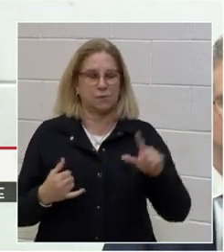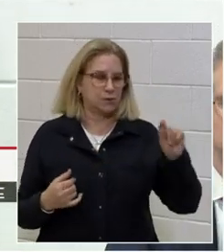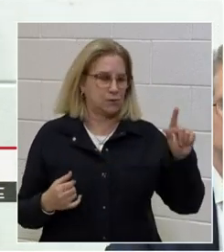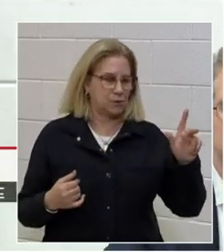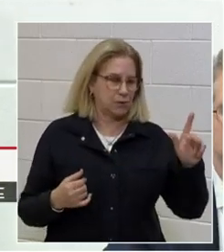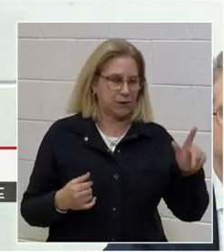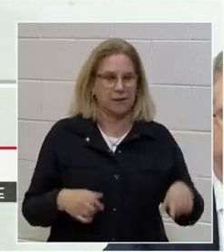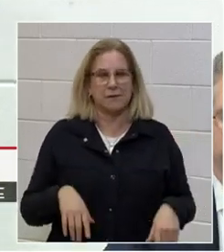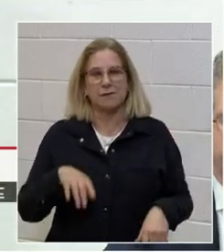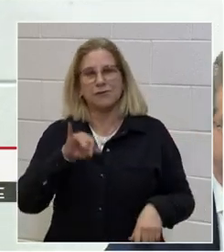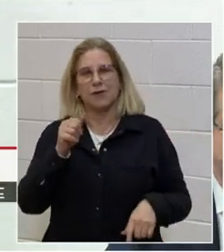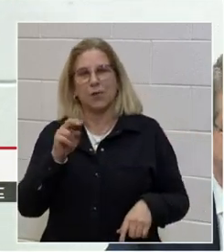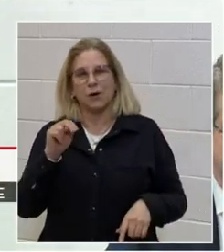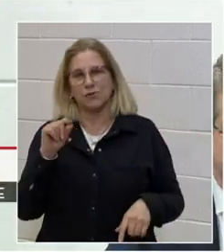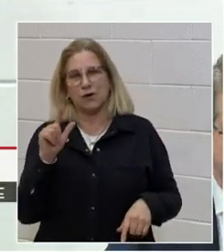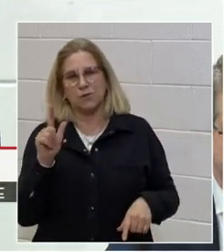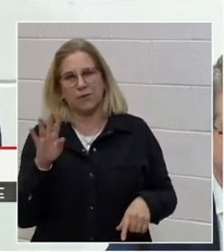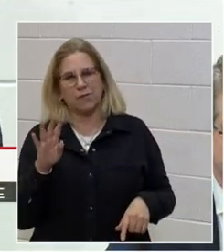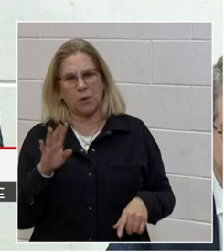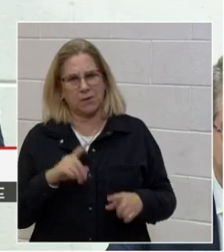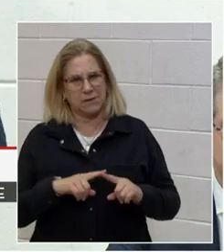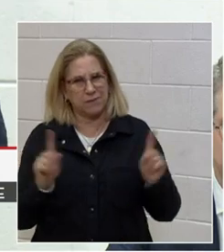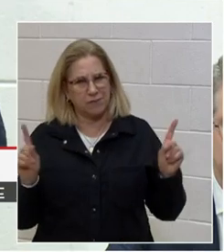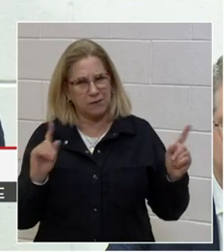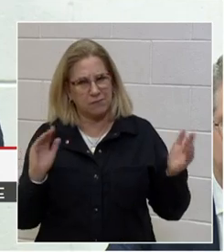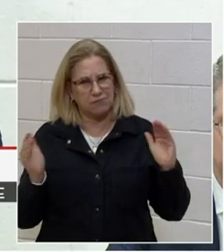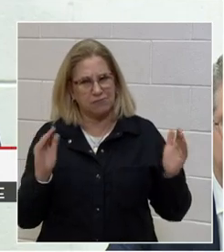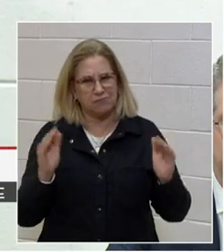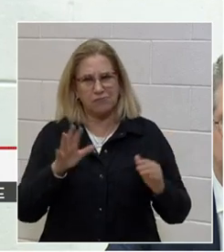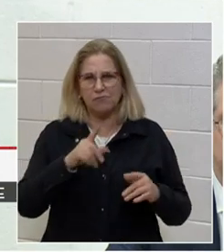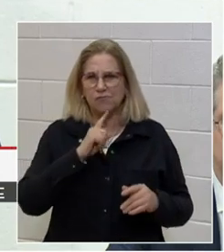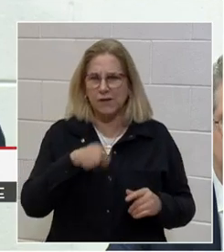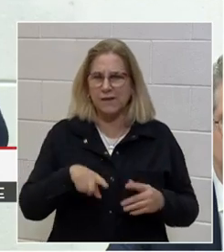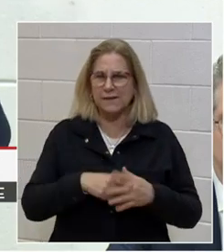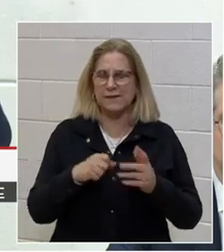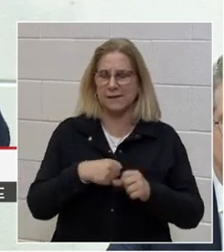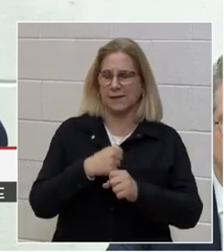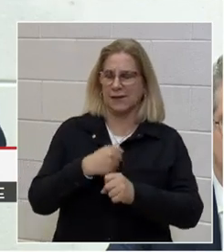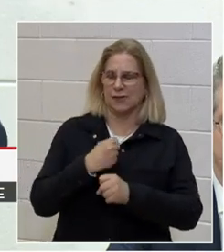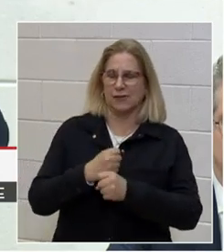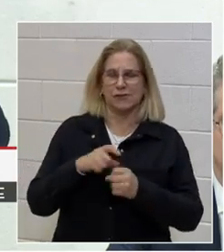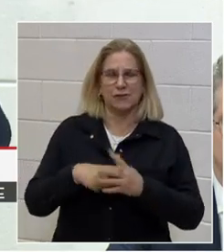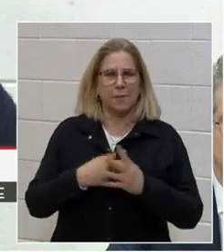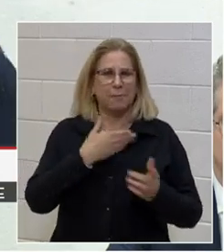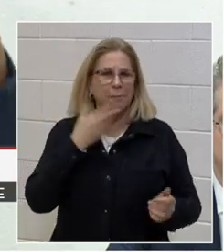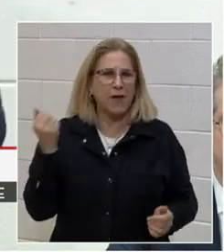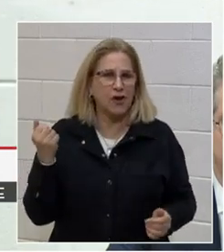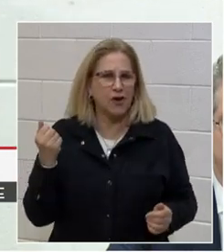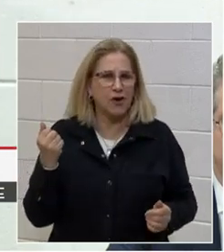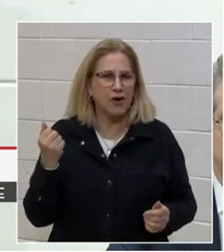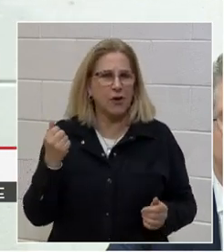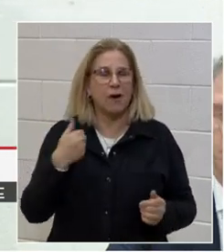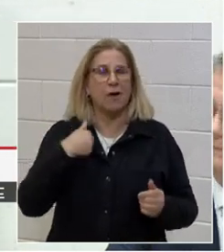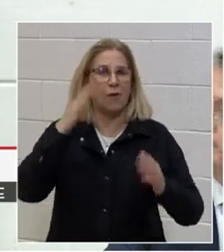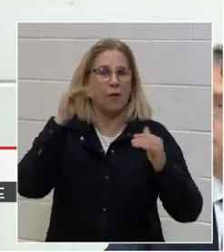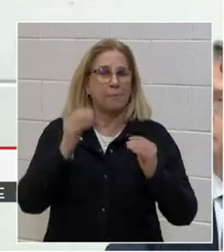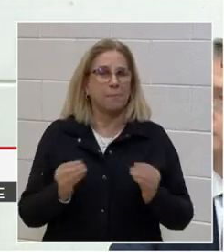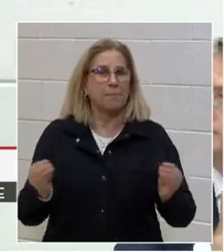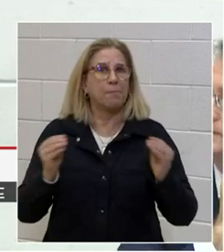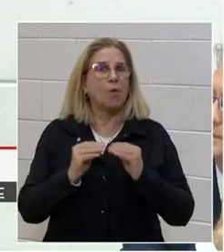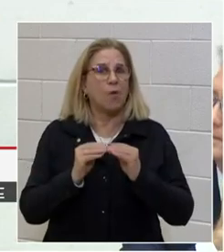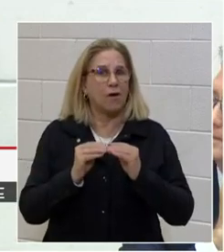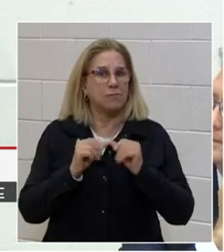starting the year off in a better place, and we hope that with continued pushing on resetting our